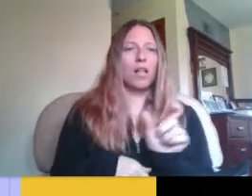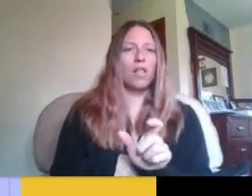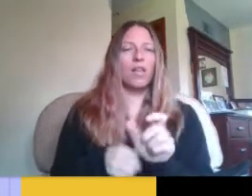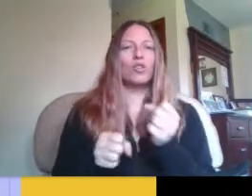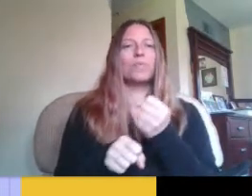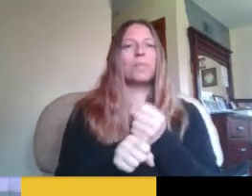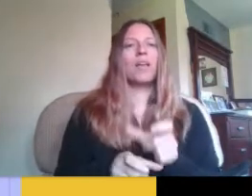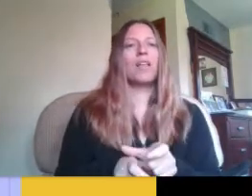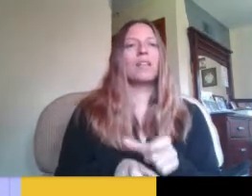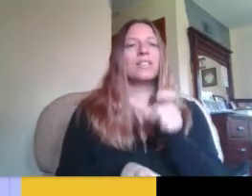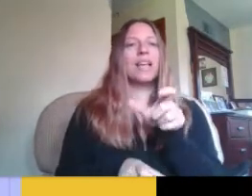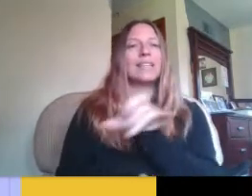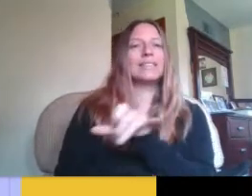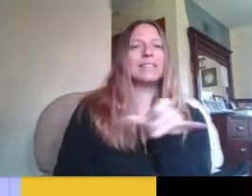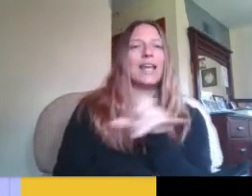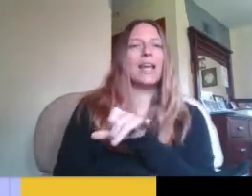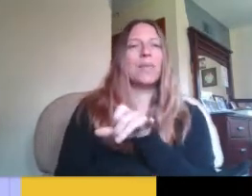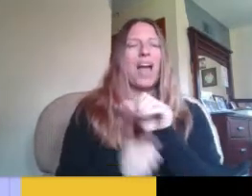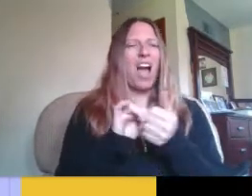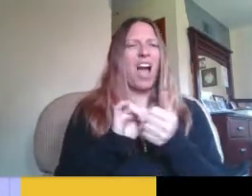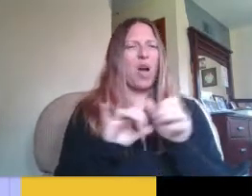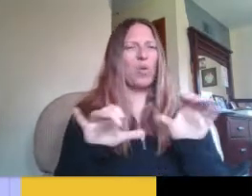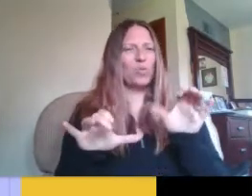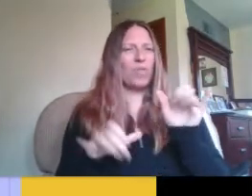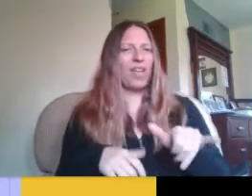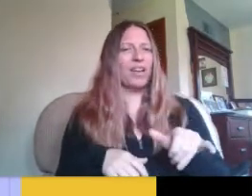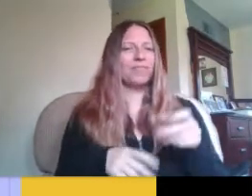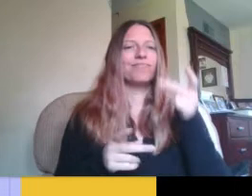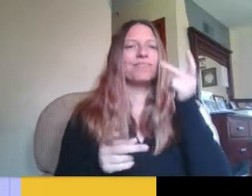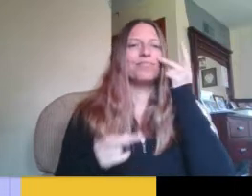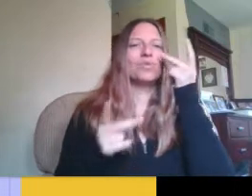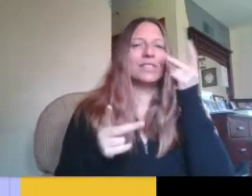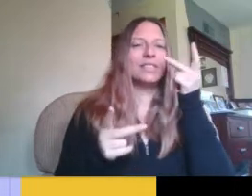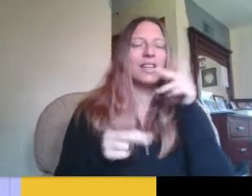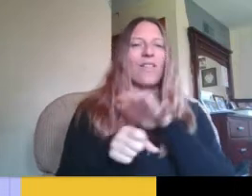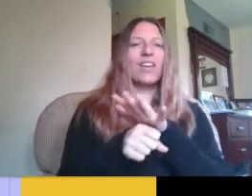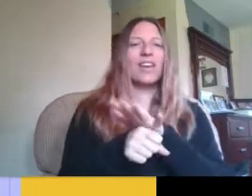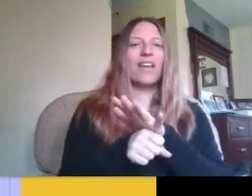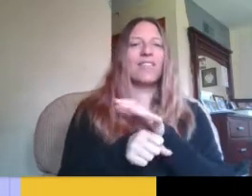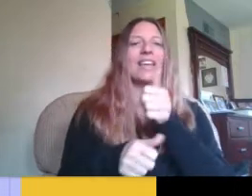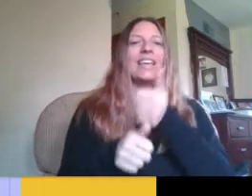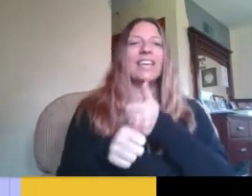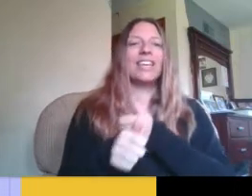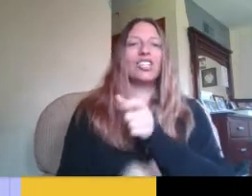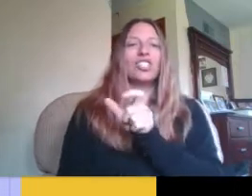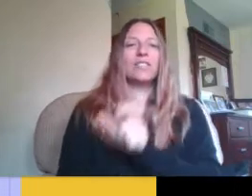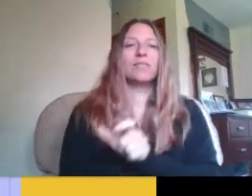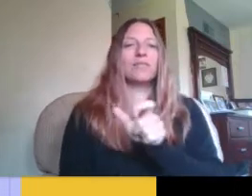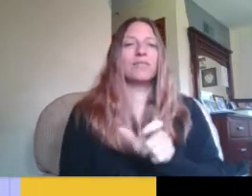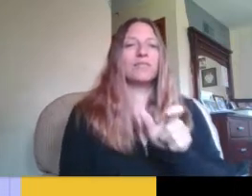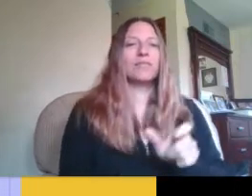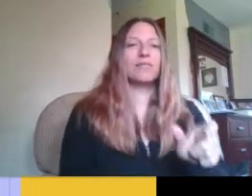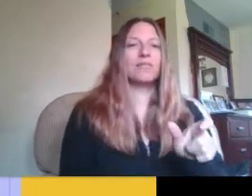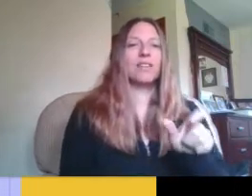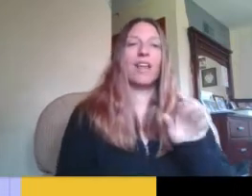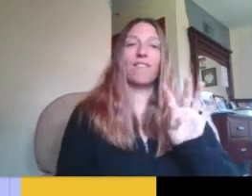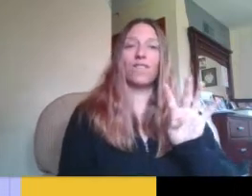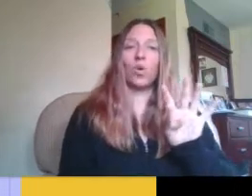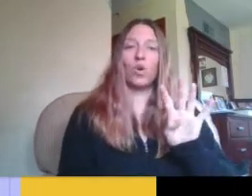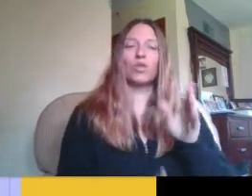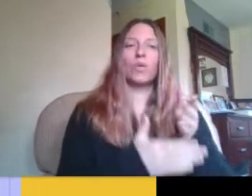amount be? Well, with a bit of trial and error, you'll see that we have enough blocks for each stack to have a total of 4. That means that the mean,